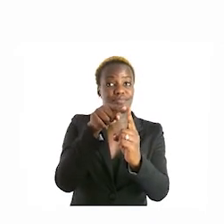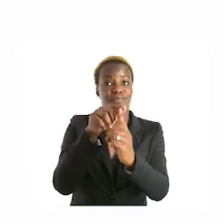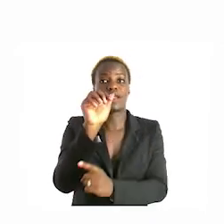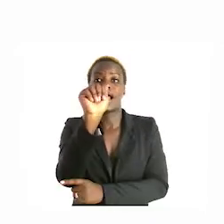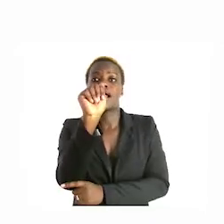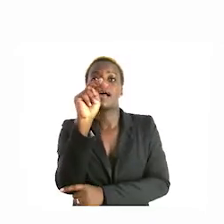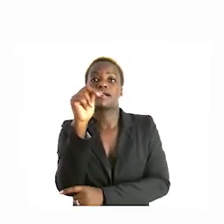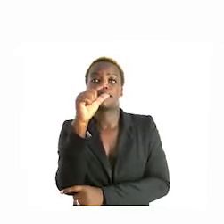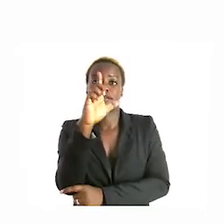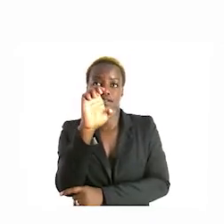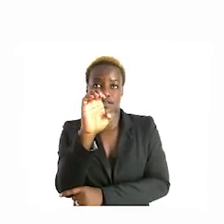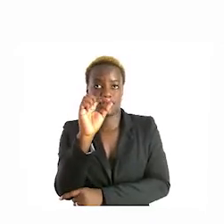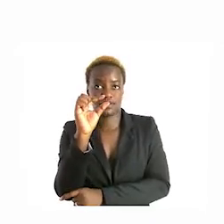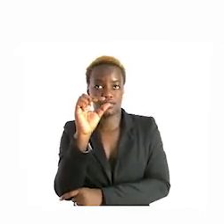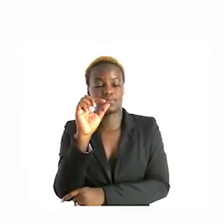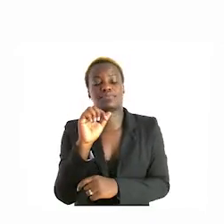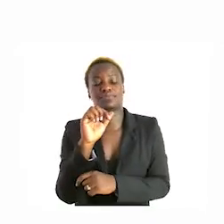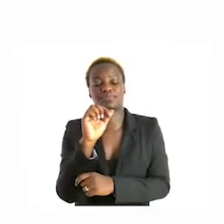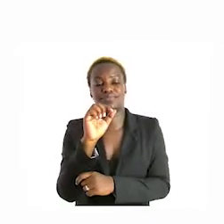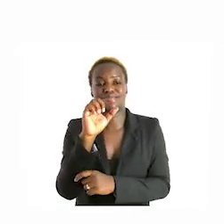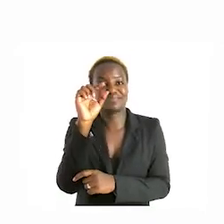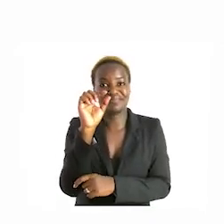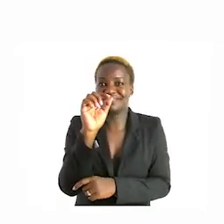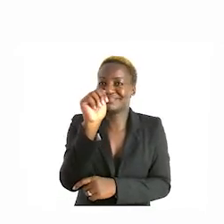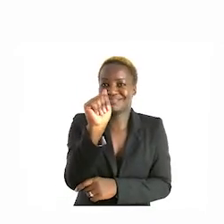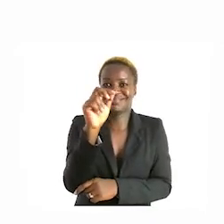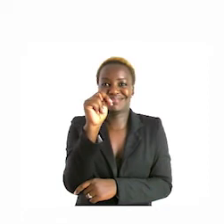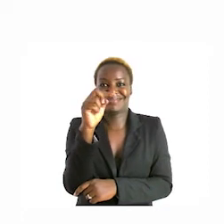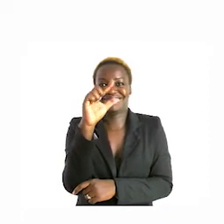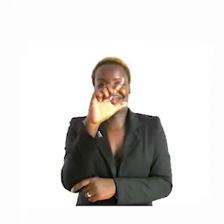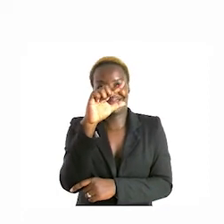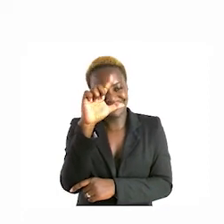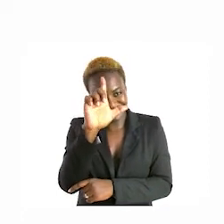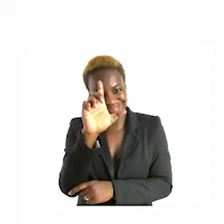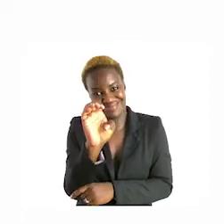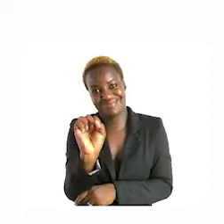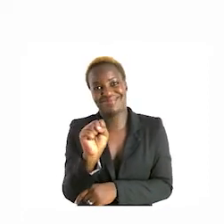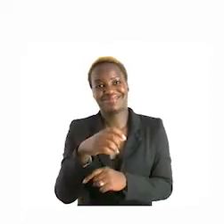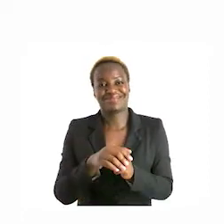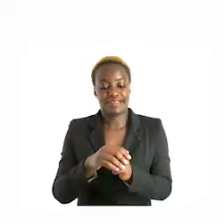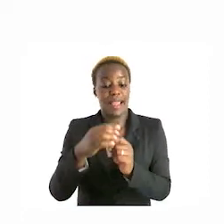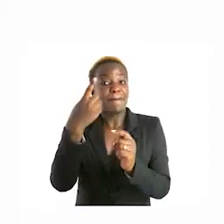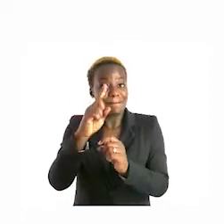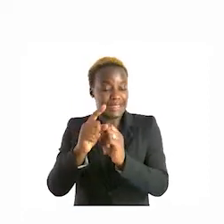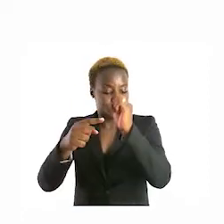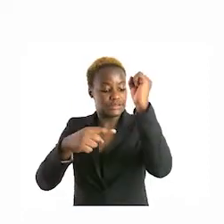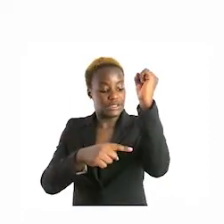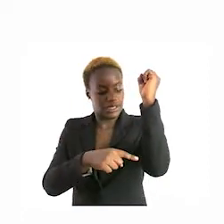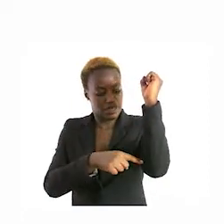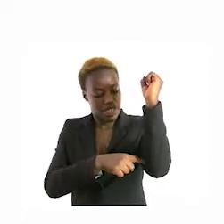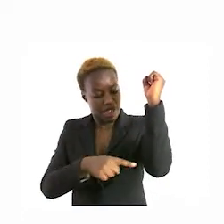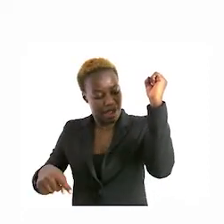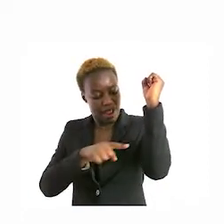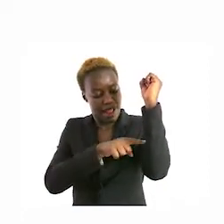two lines are meeting? The corners there? Yes, the corners are the ones outside. But the angles are the opposite of